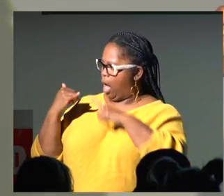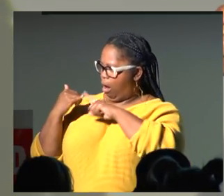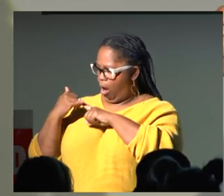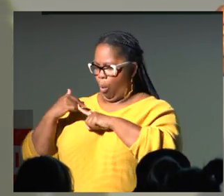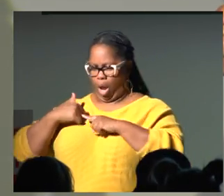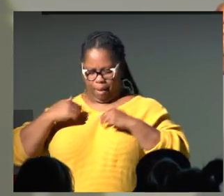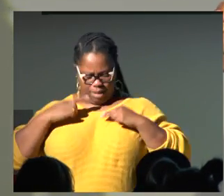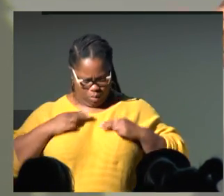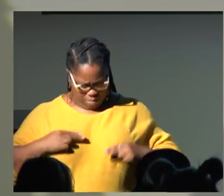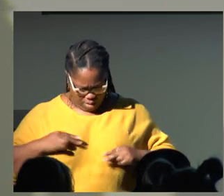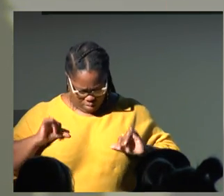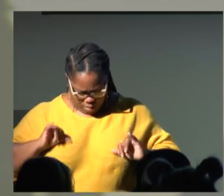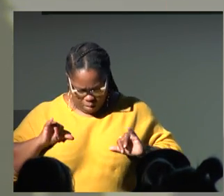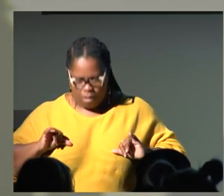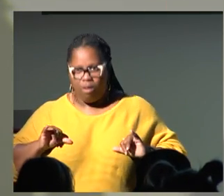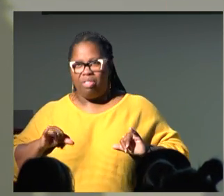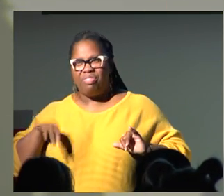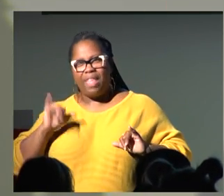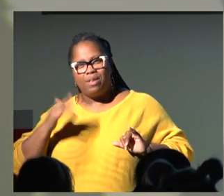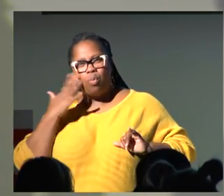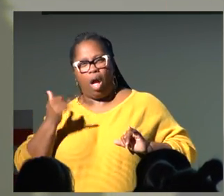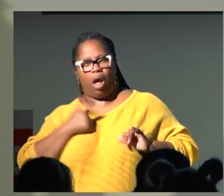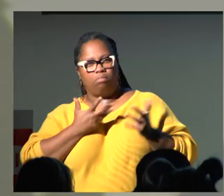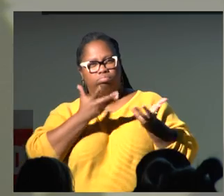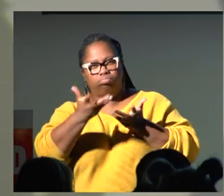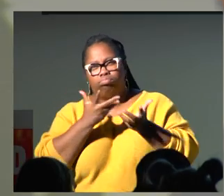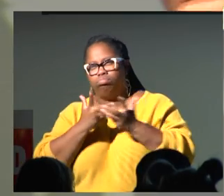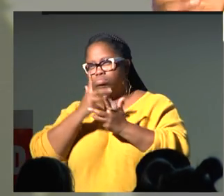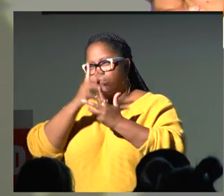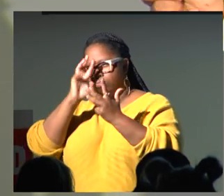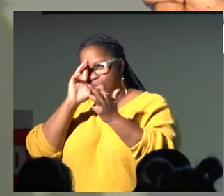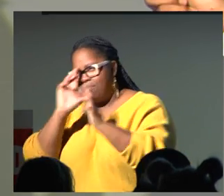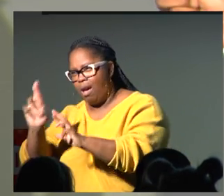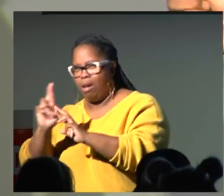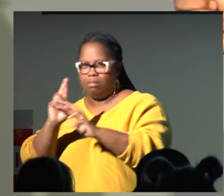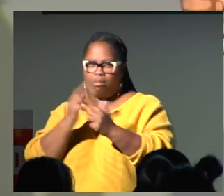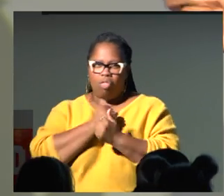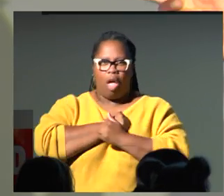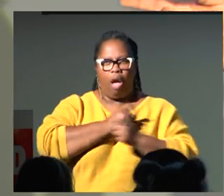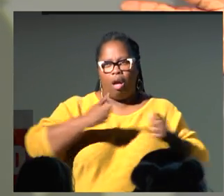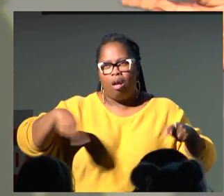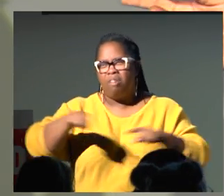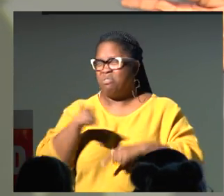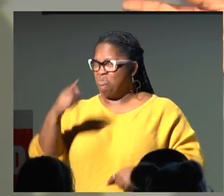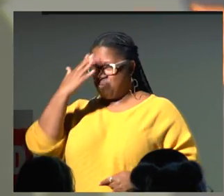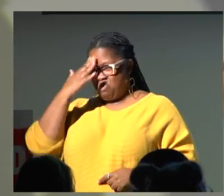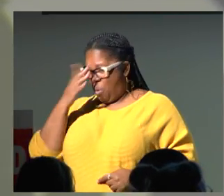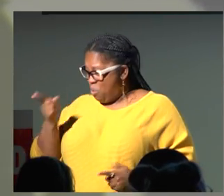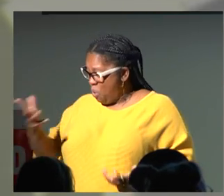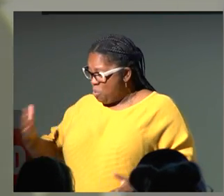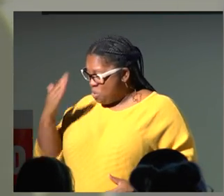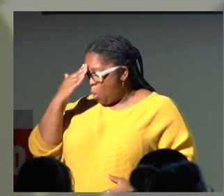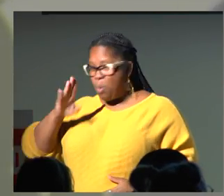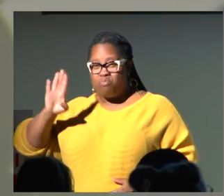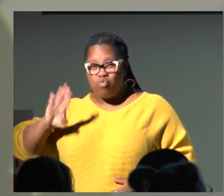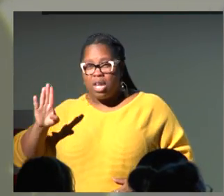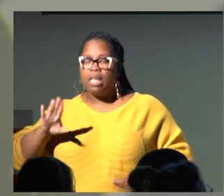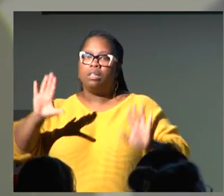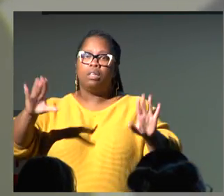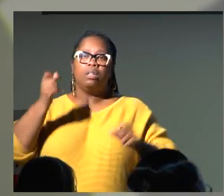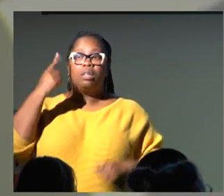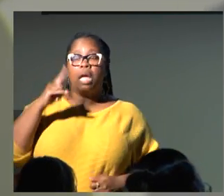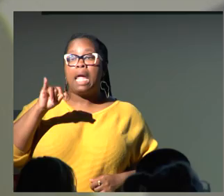Right. That's why I treat people with respect and love, as you know, in the community, in Brooklyn and stuff like that. Mm-hmm. Here's the thing.